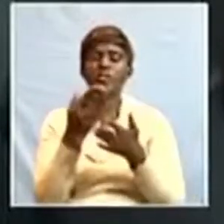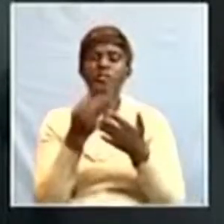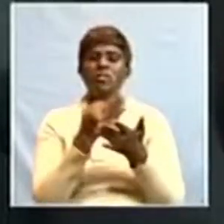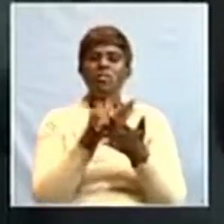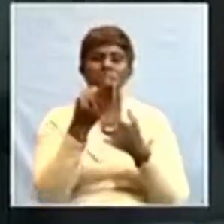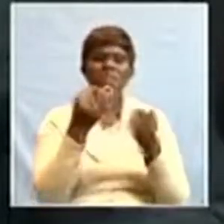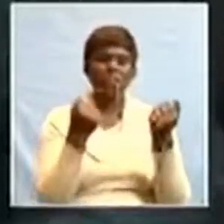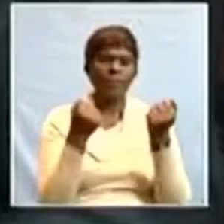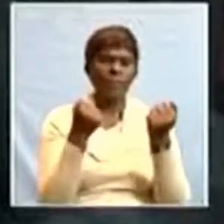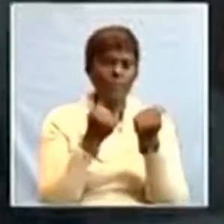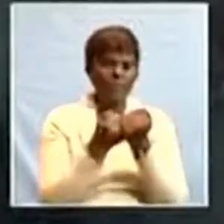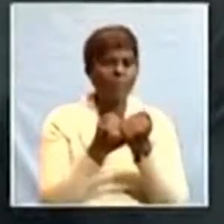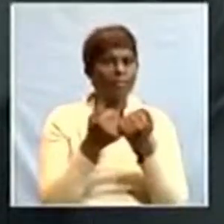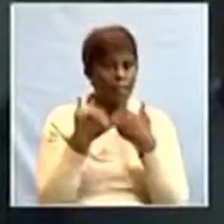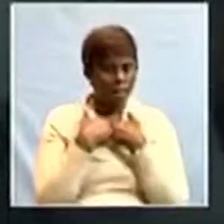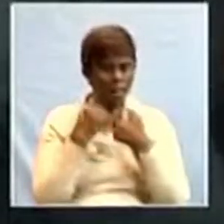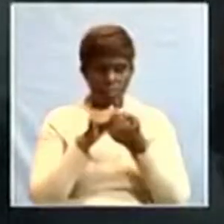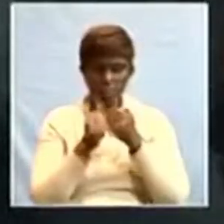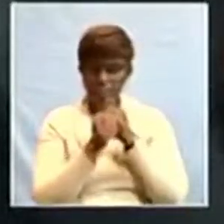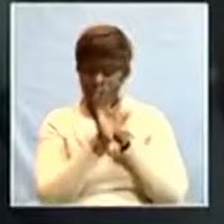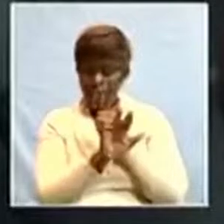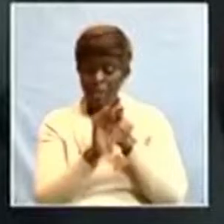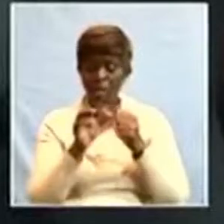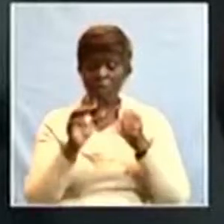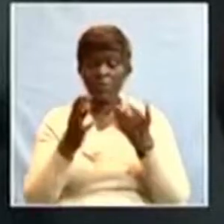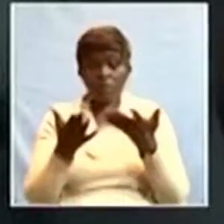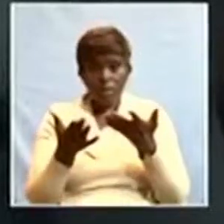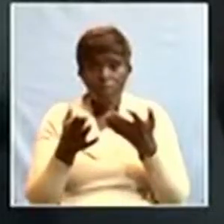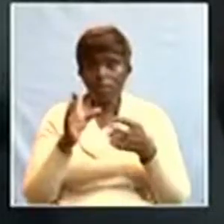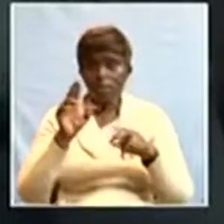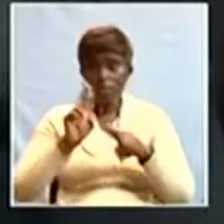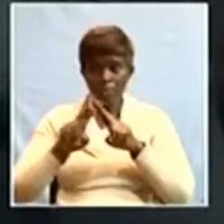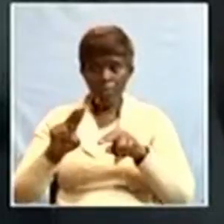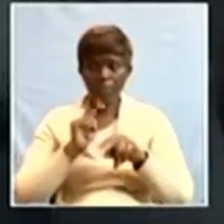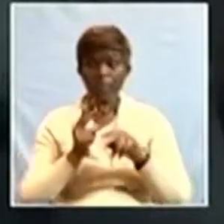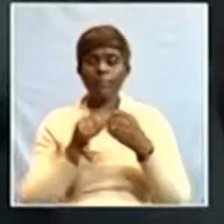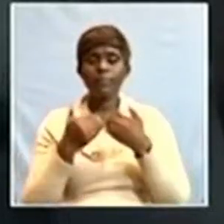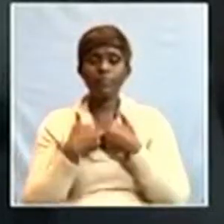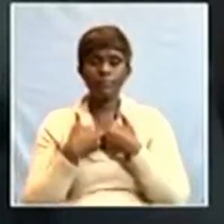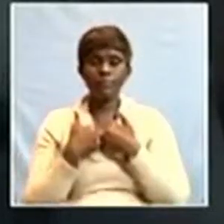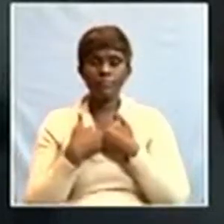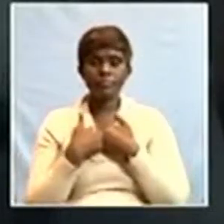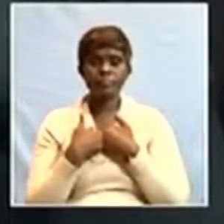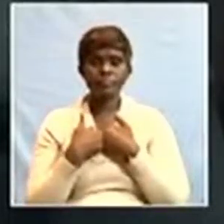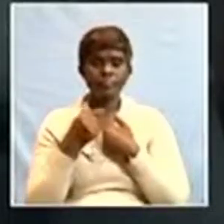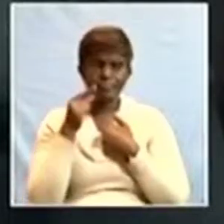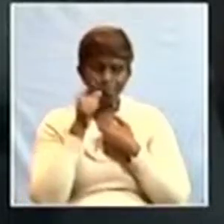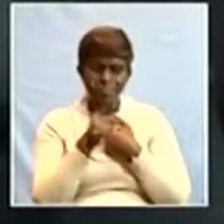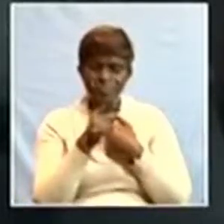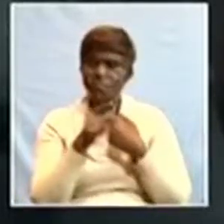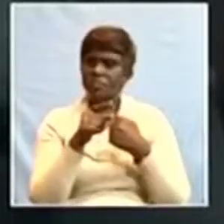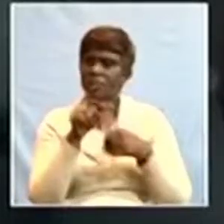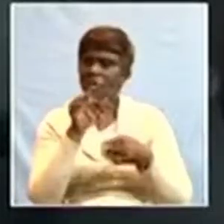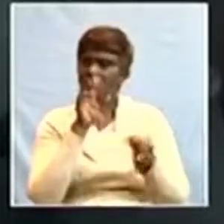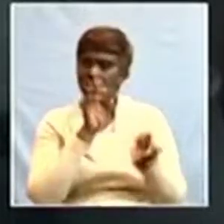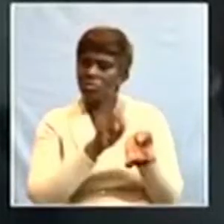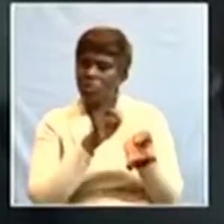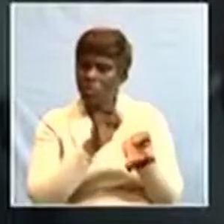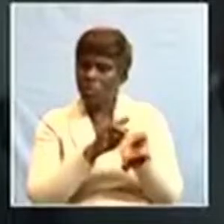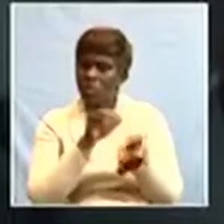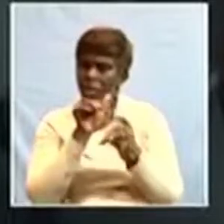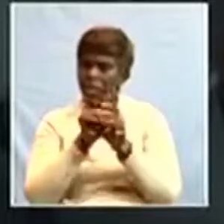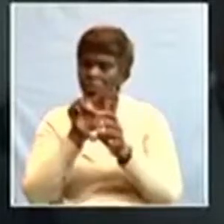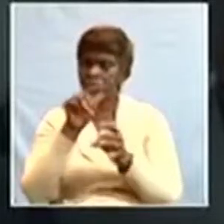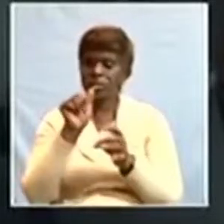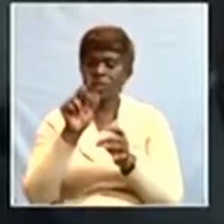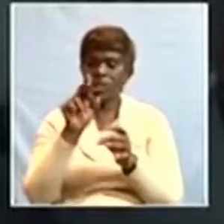We have a situation here, Madam Chairperson, where our scientists at Zari, they